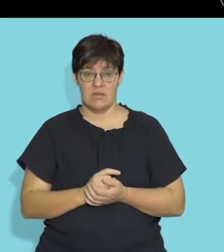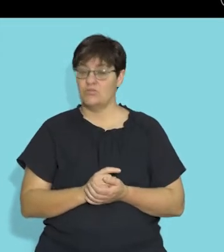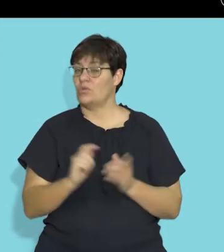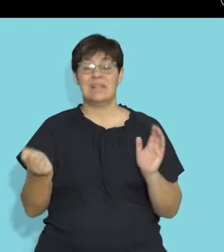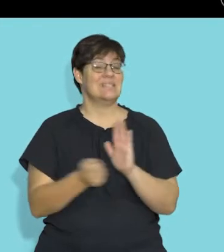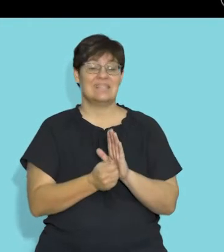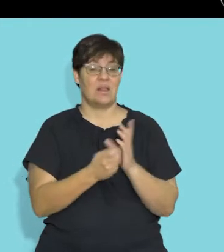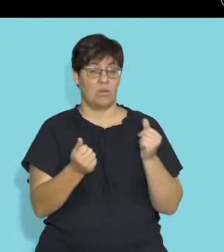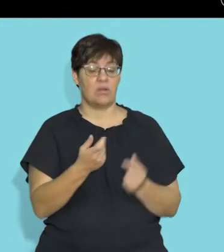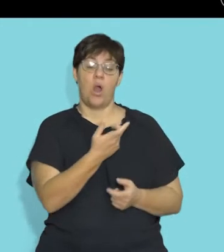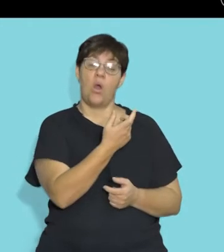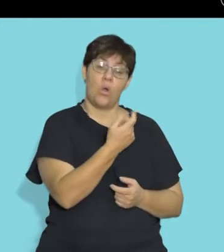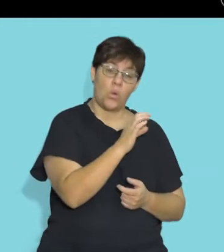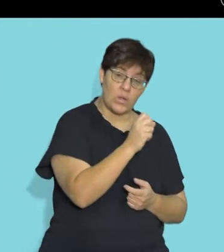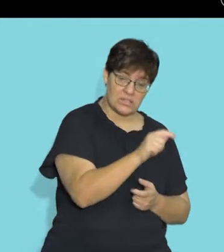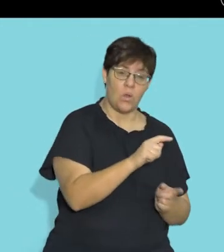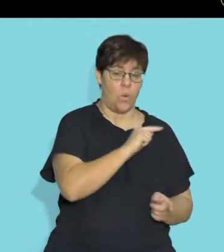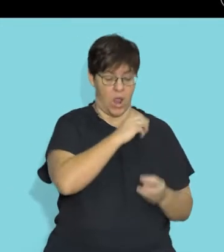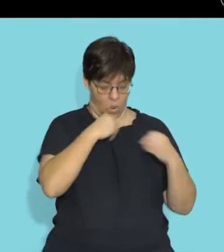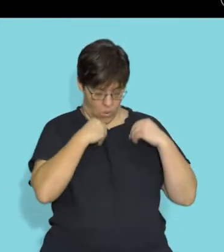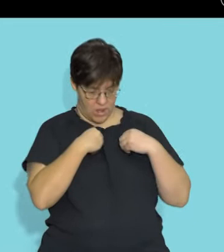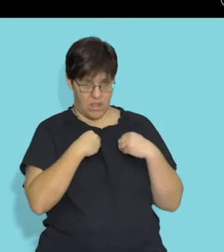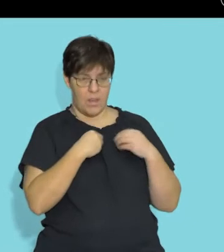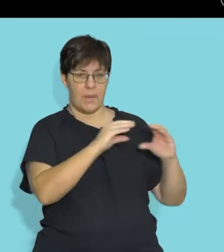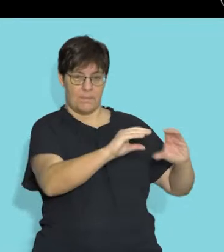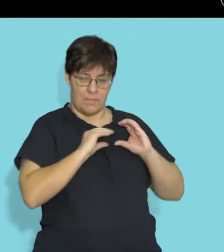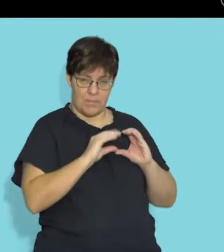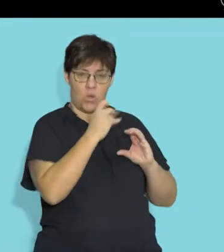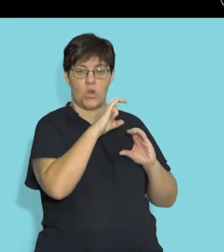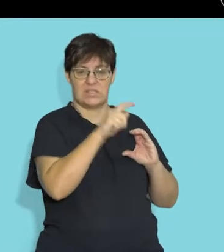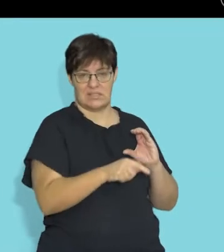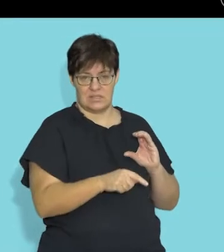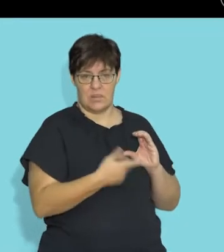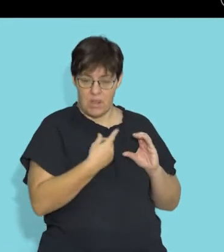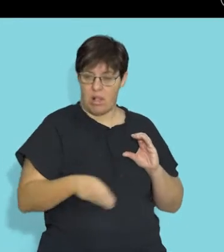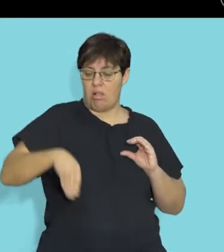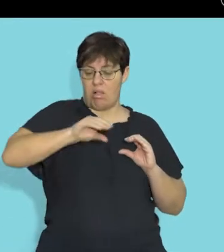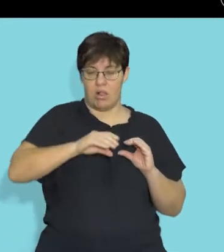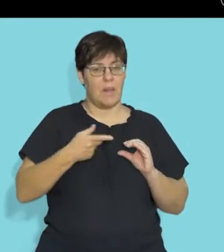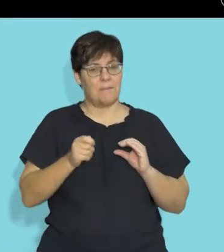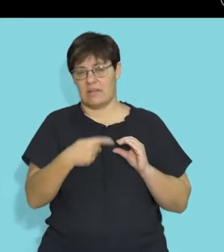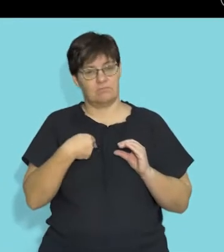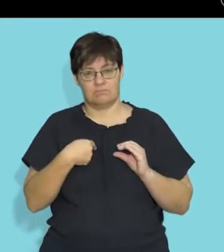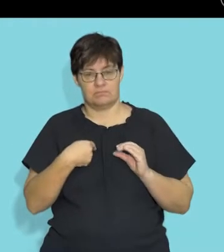selling price, the cost price. The owner takes goods at cost. Okay. And then